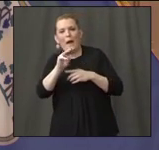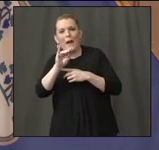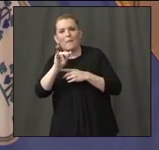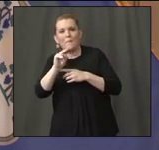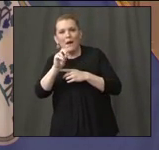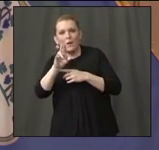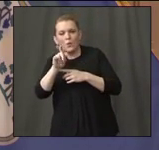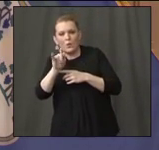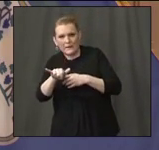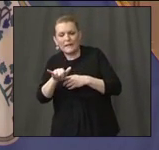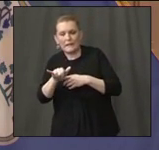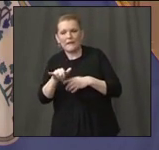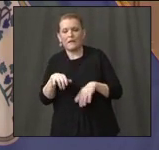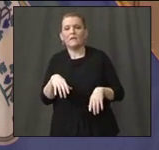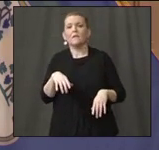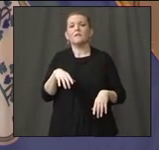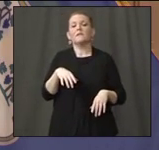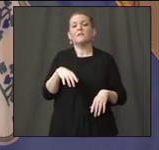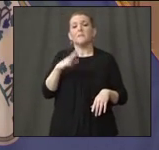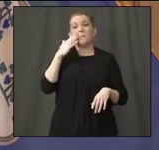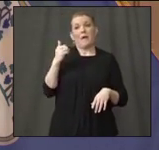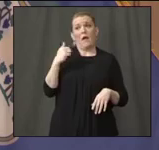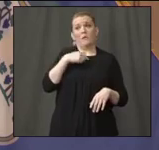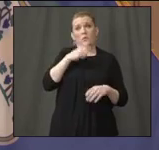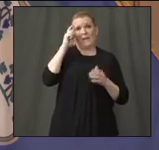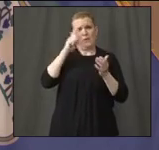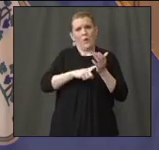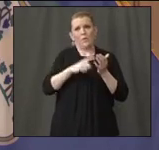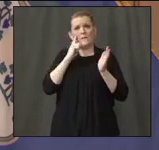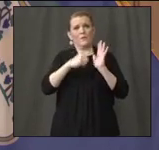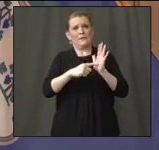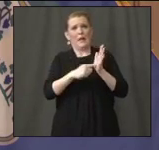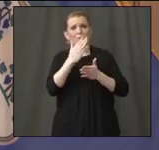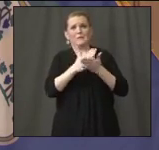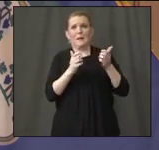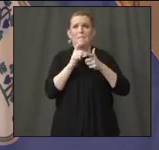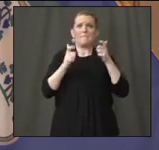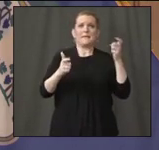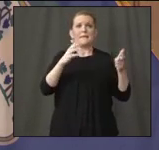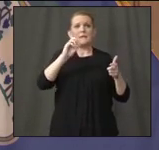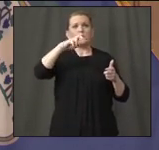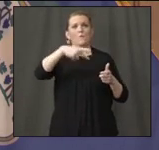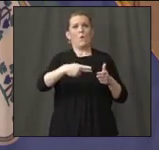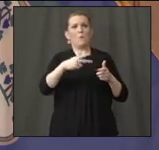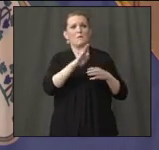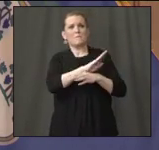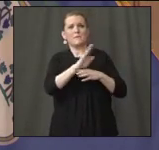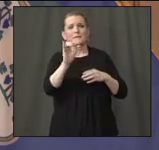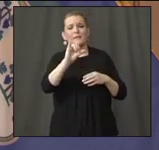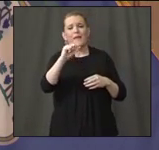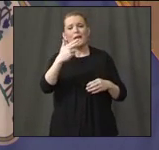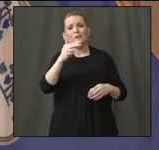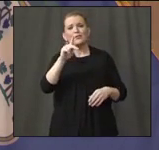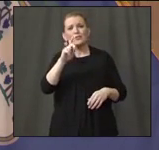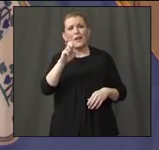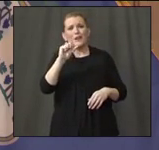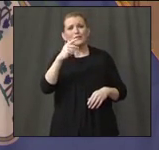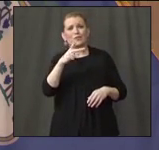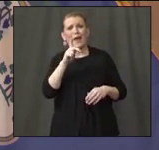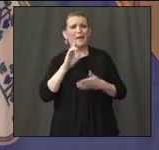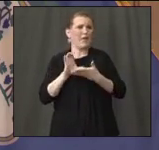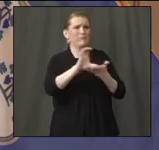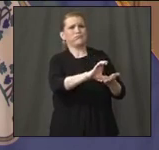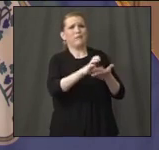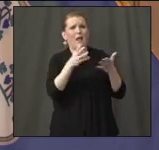money, and a lot of the small restaurants maybe did not get anything. And they're the folks we're fighting for. They're the folks that are on Main Street and don't